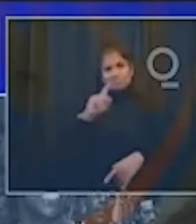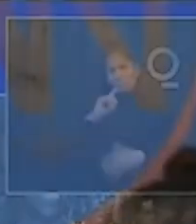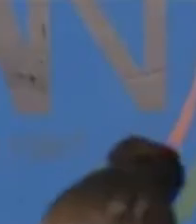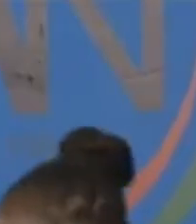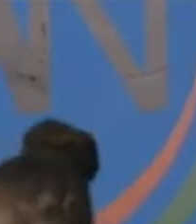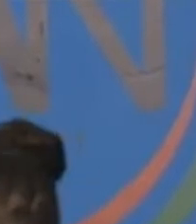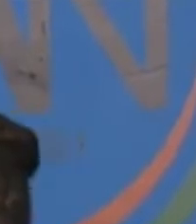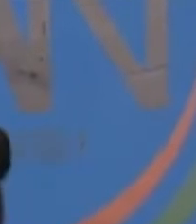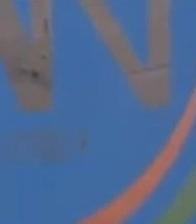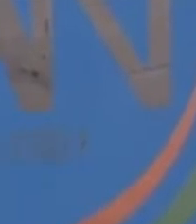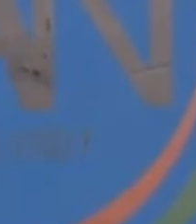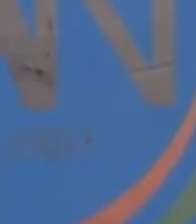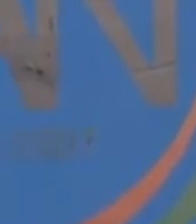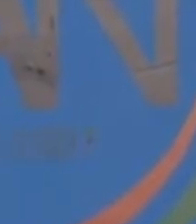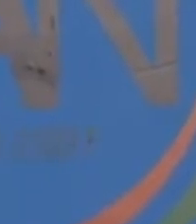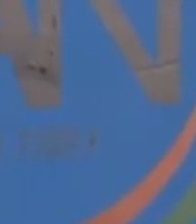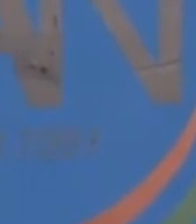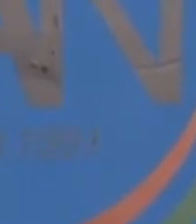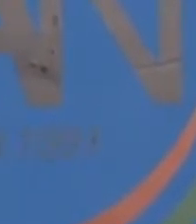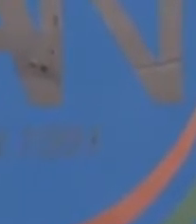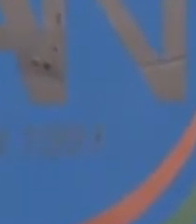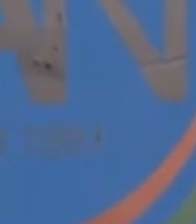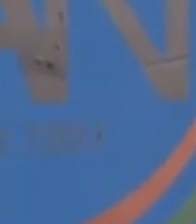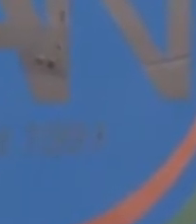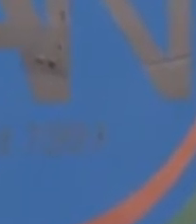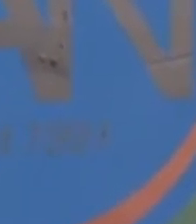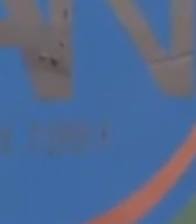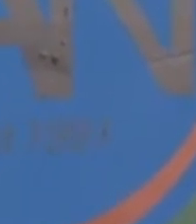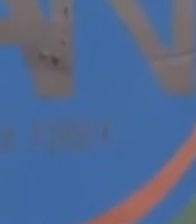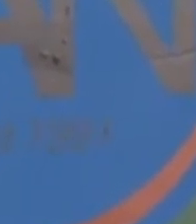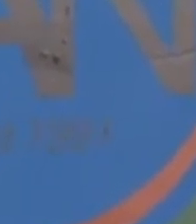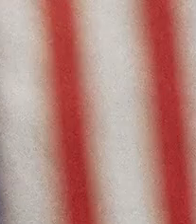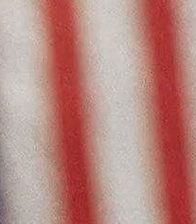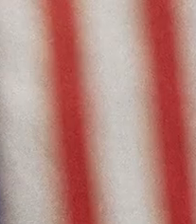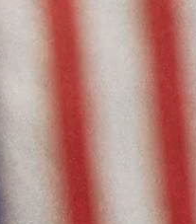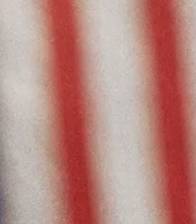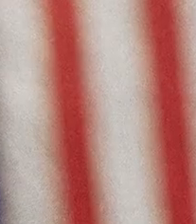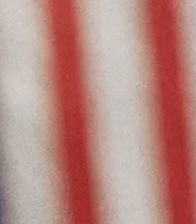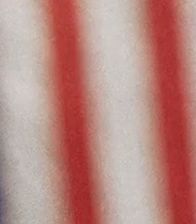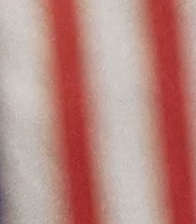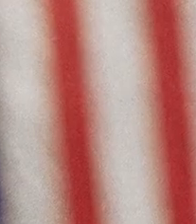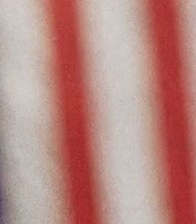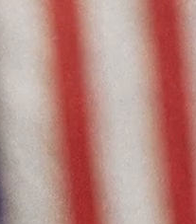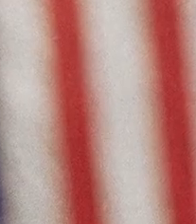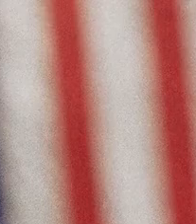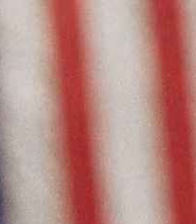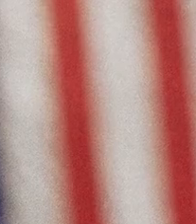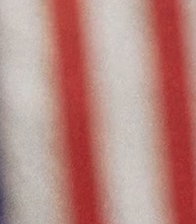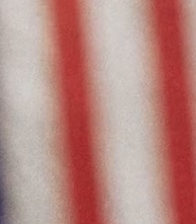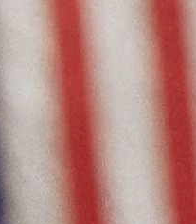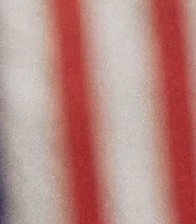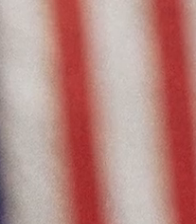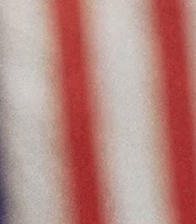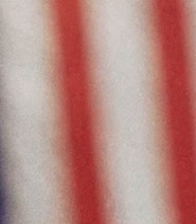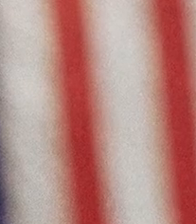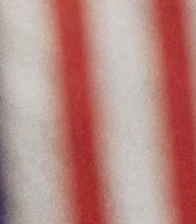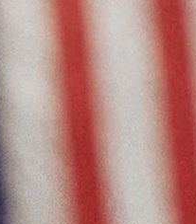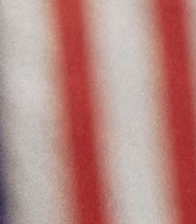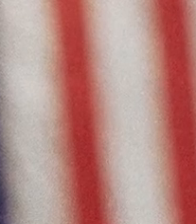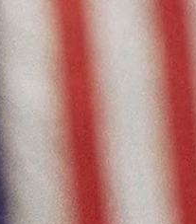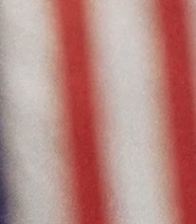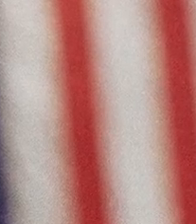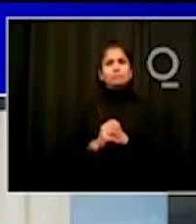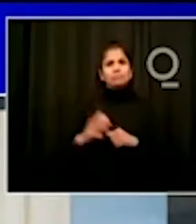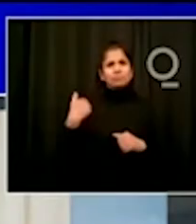program. That administration is not only where he met his wife, Shirlane McRae, but also developed on the many themes of the Dinkins